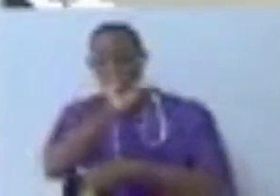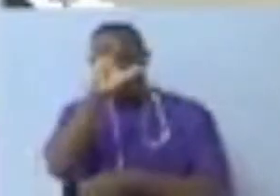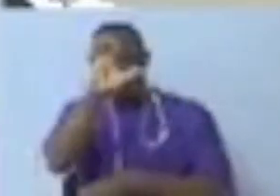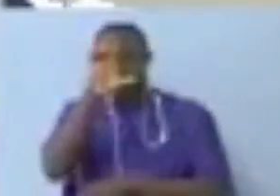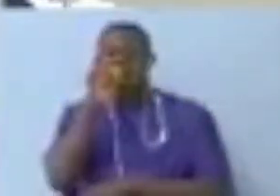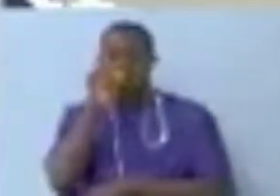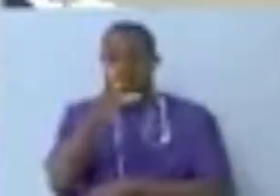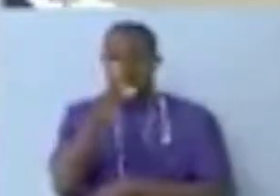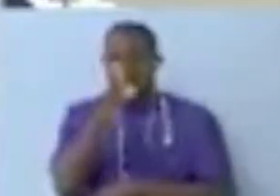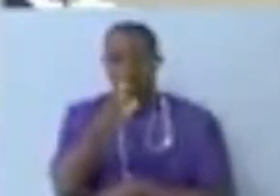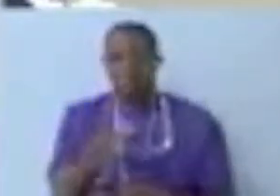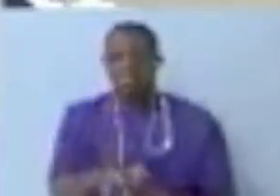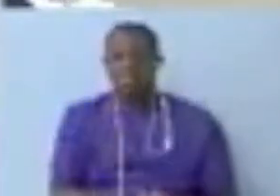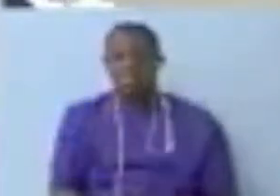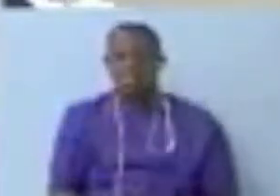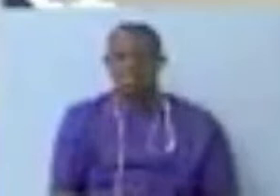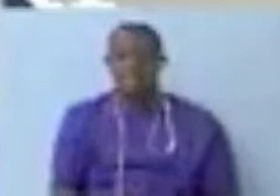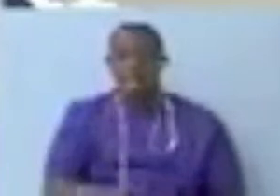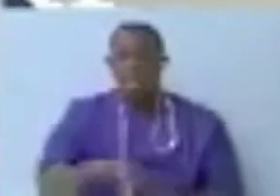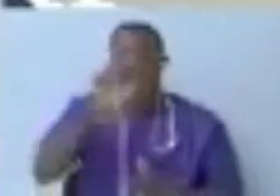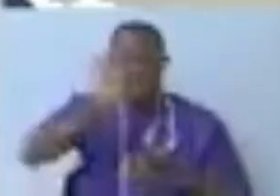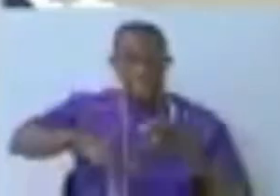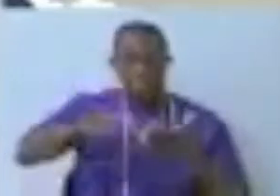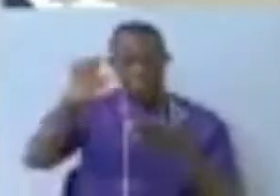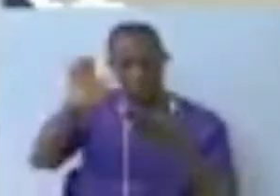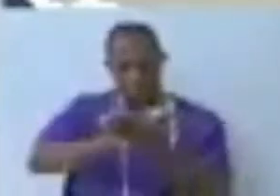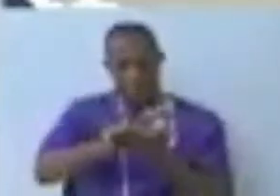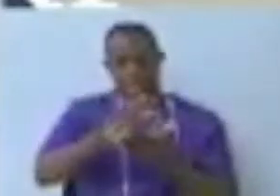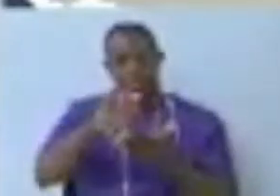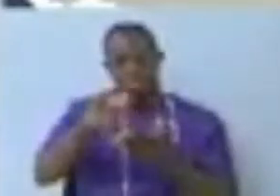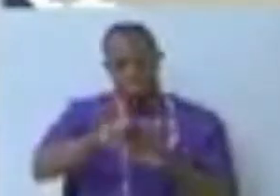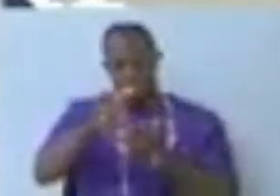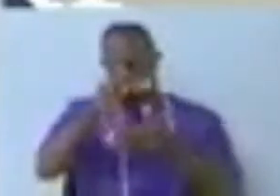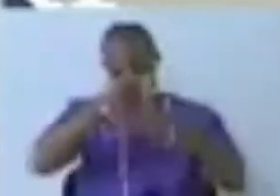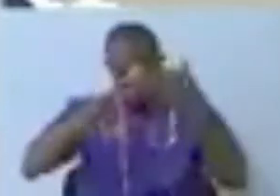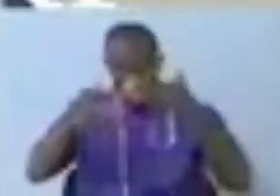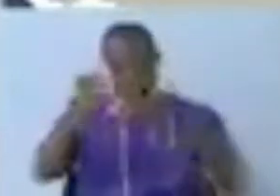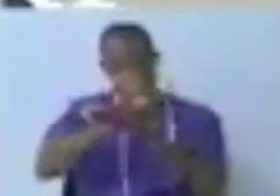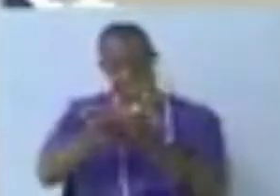It says, the last paragraph,